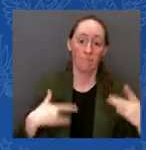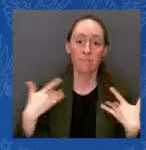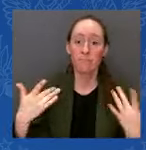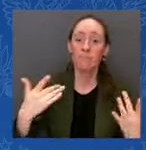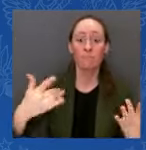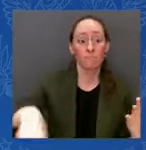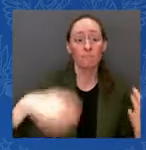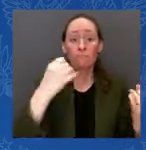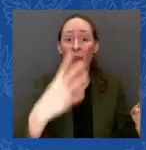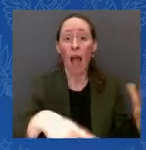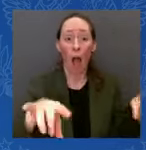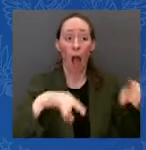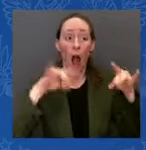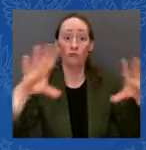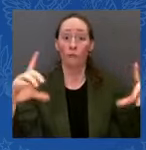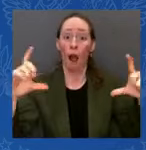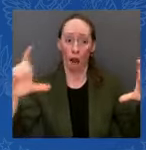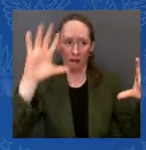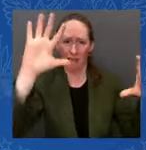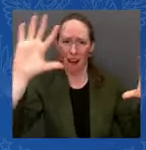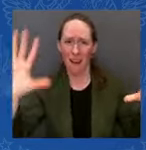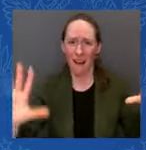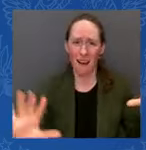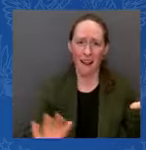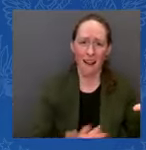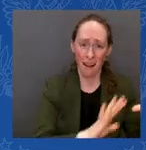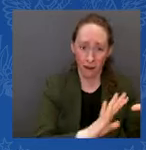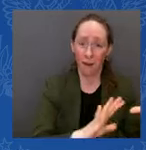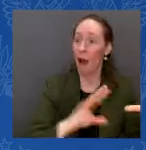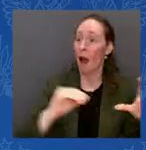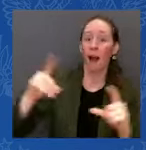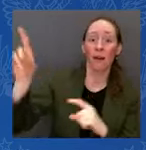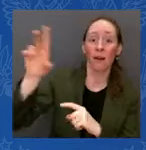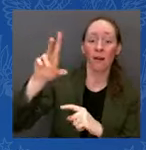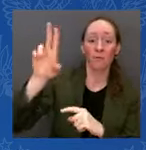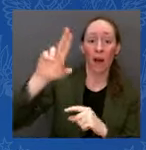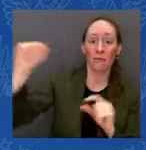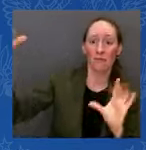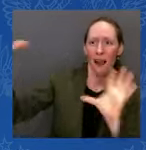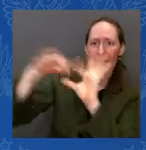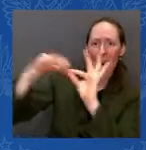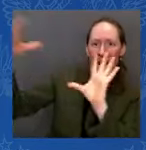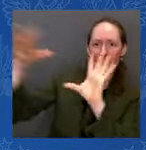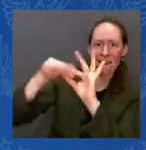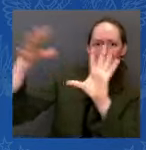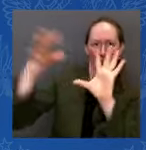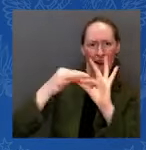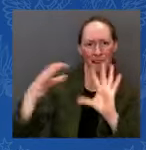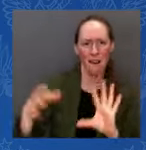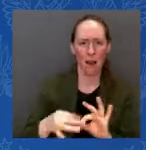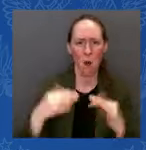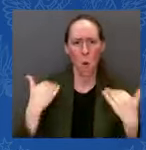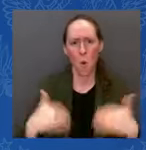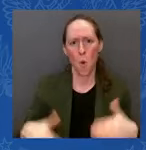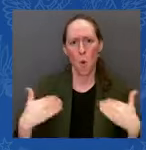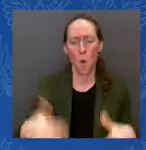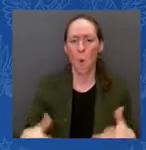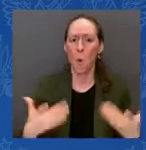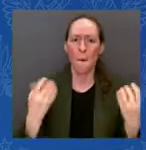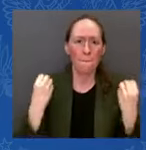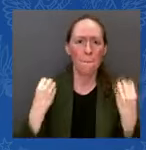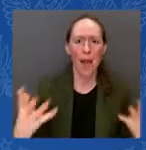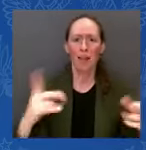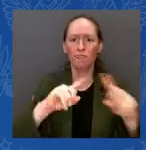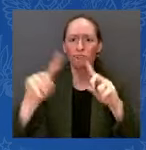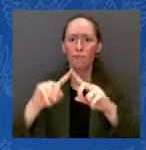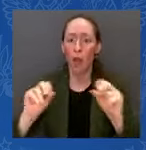States. Opportunities that will shape and strengthen and grow Australia's economy for